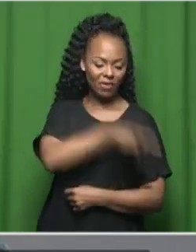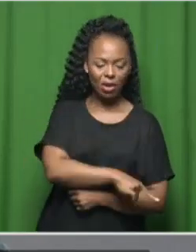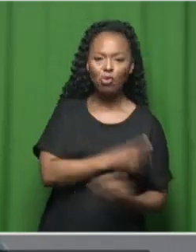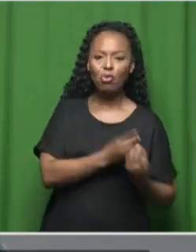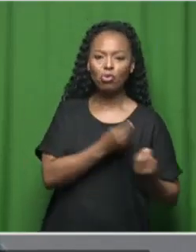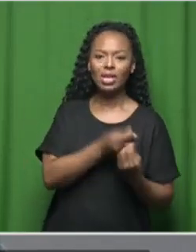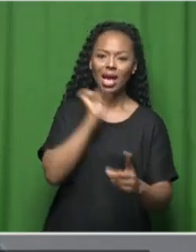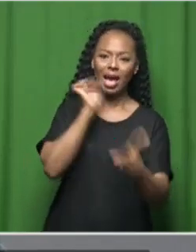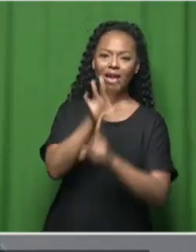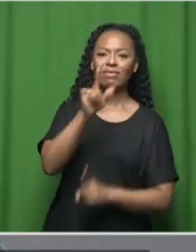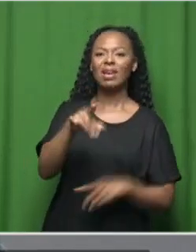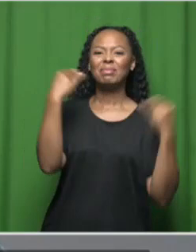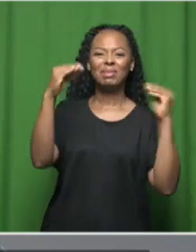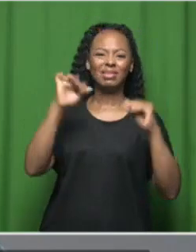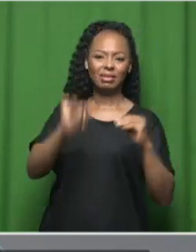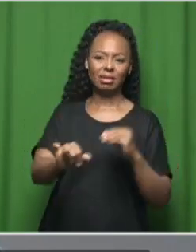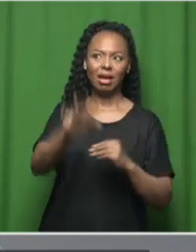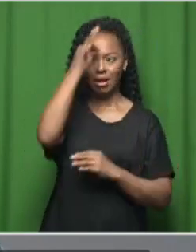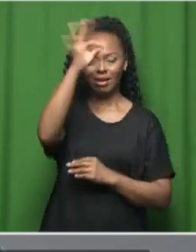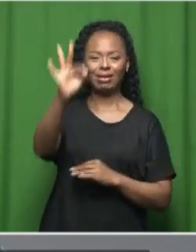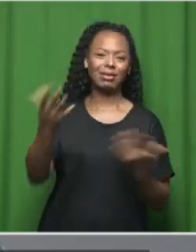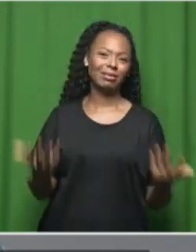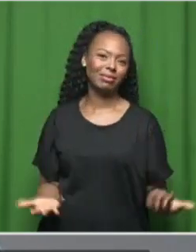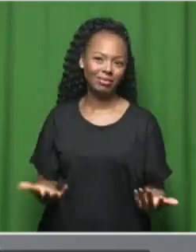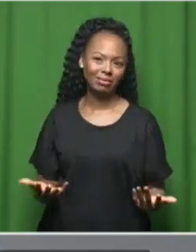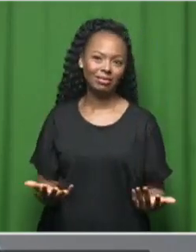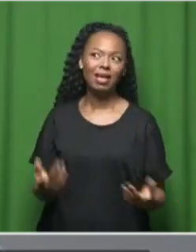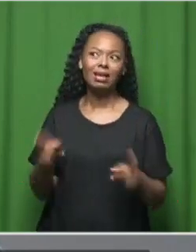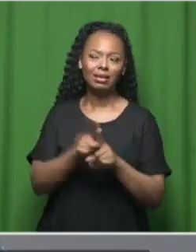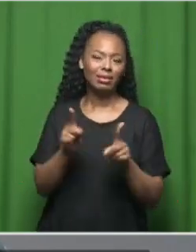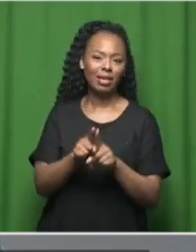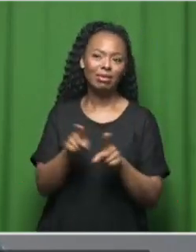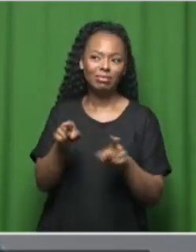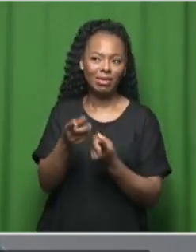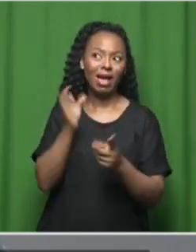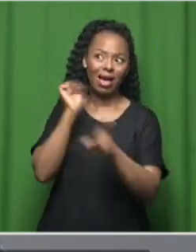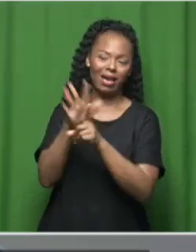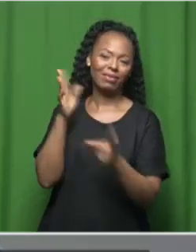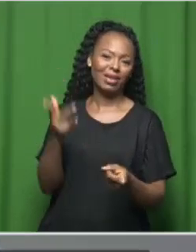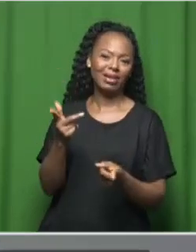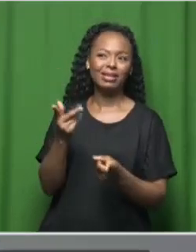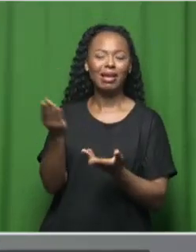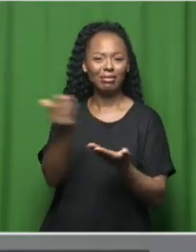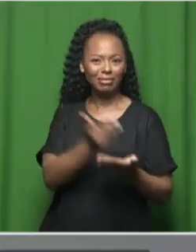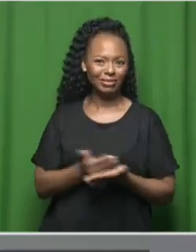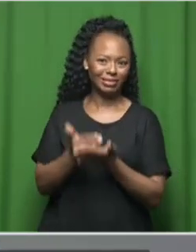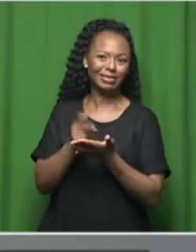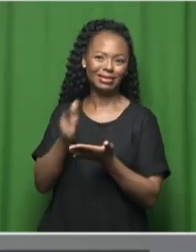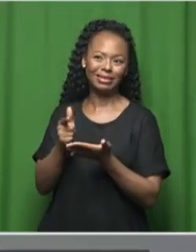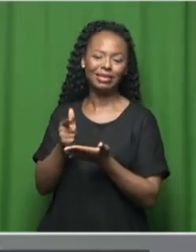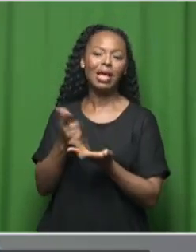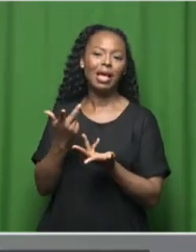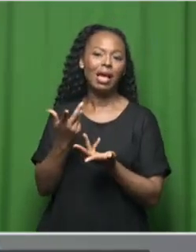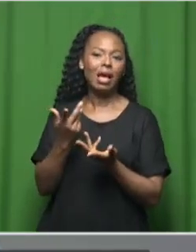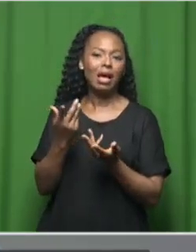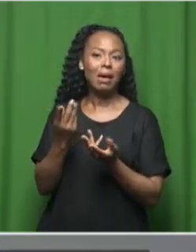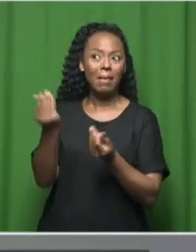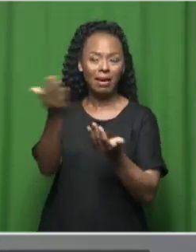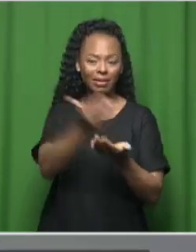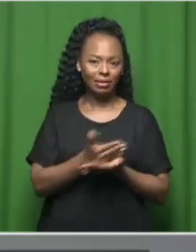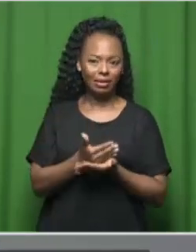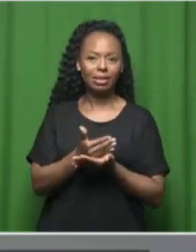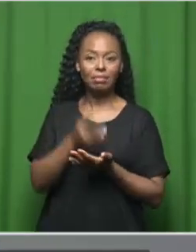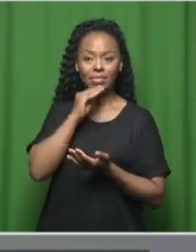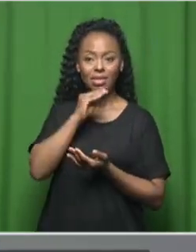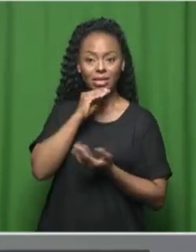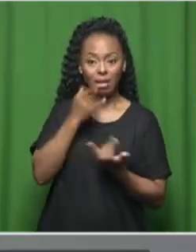the revenue that government is supposed to be making from their taxes. So we see it as a I mean, South African brands, relatively they are